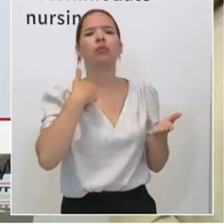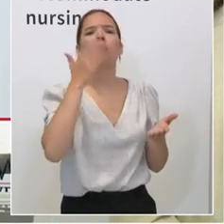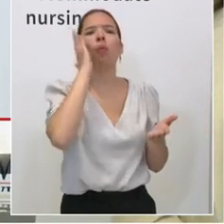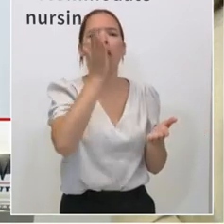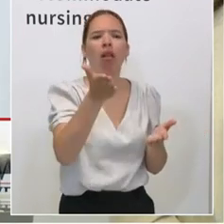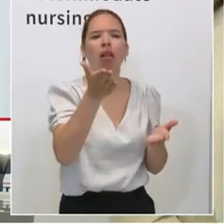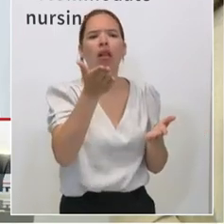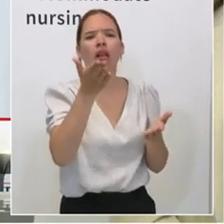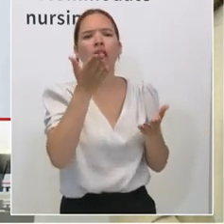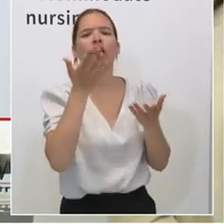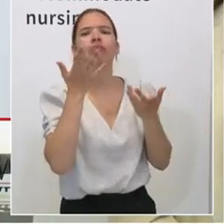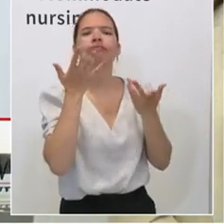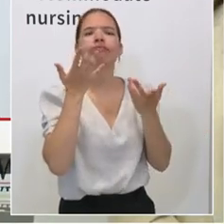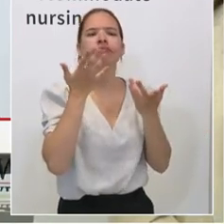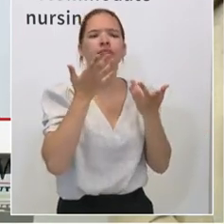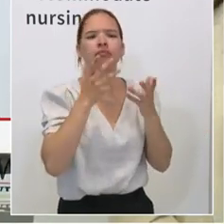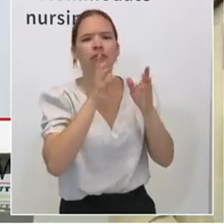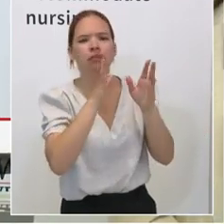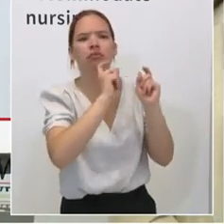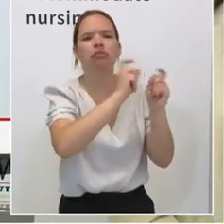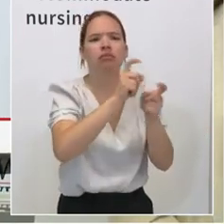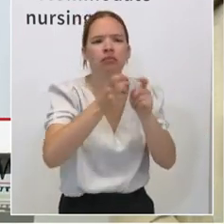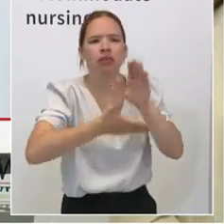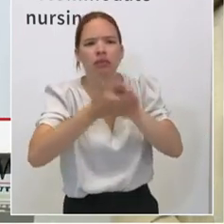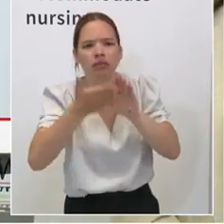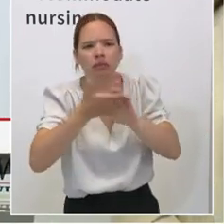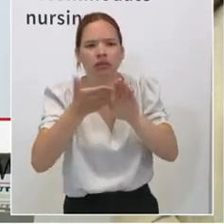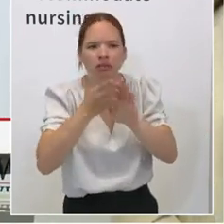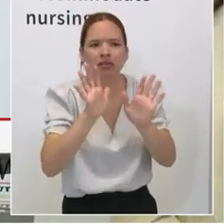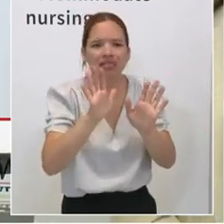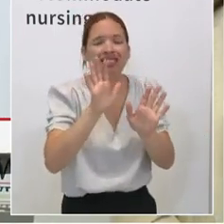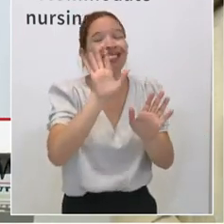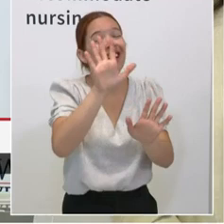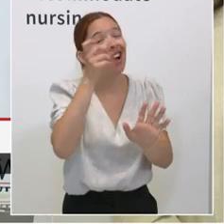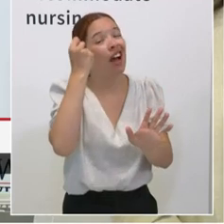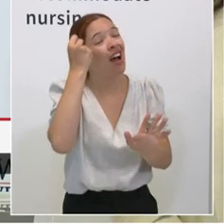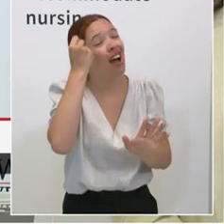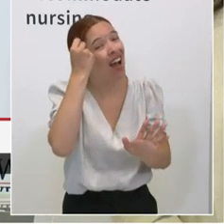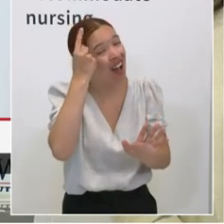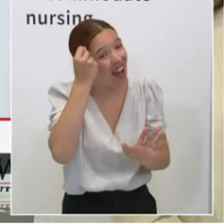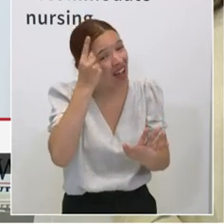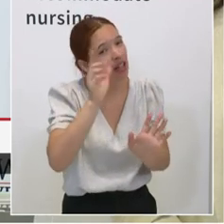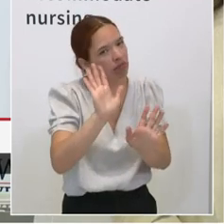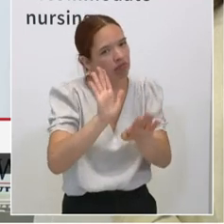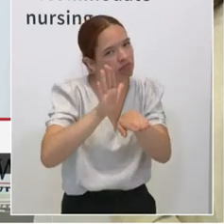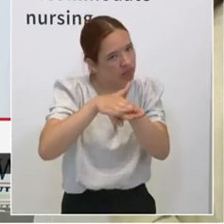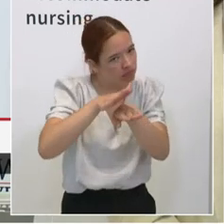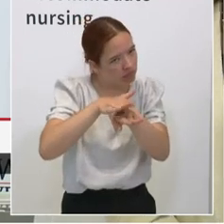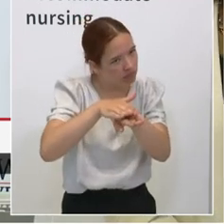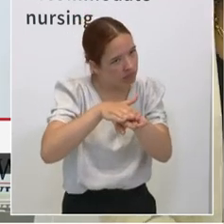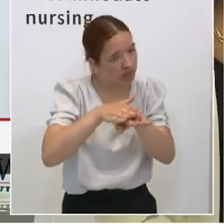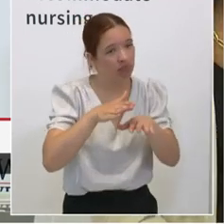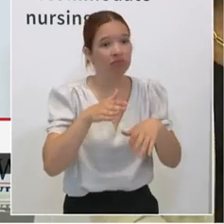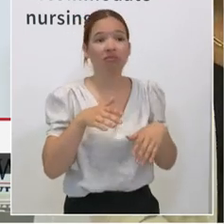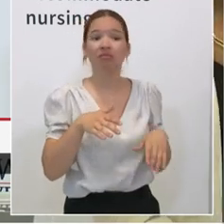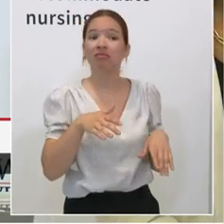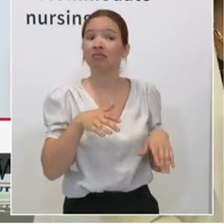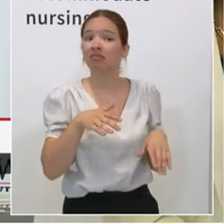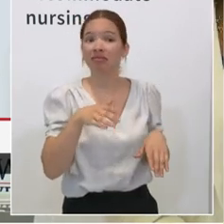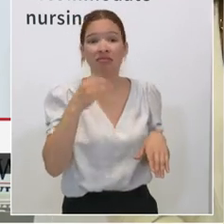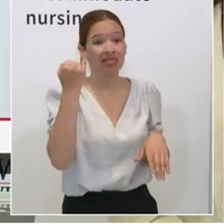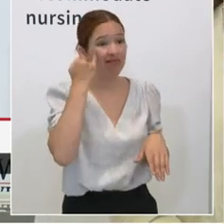we're asking people to take heed. I think the basics of it is if you don't have to be outside, then don't